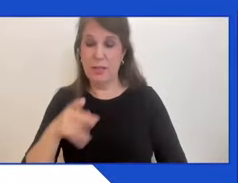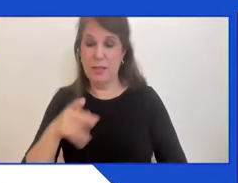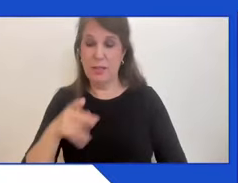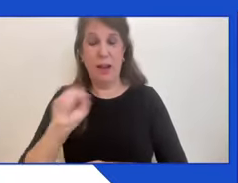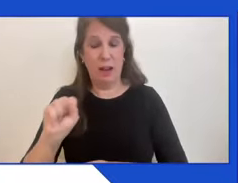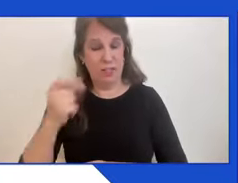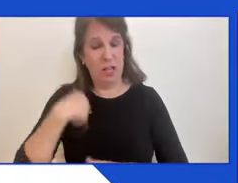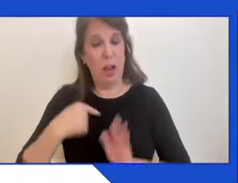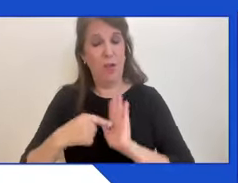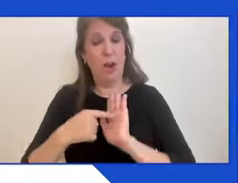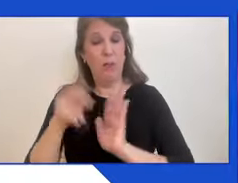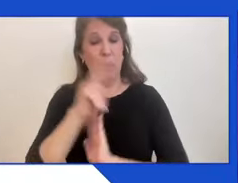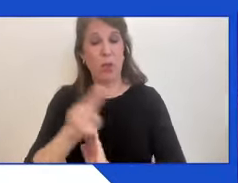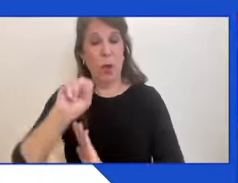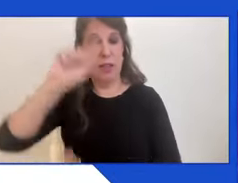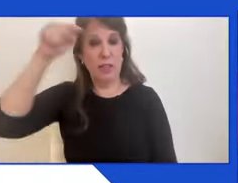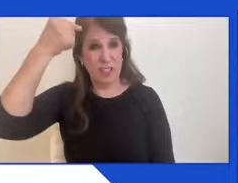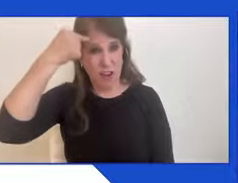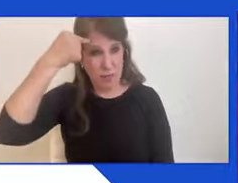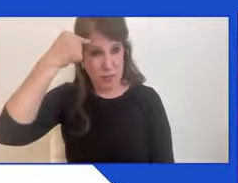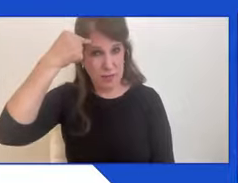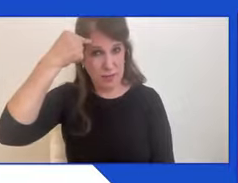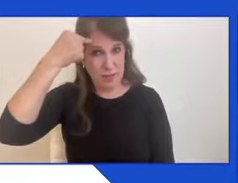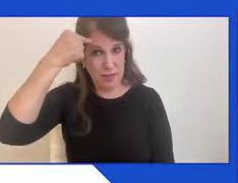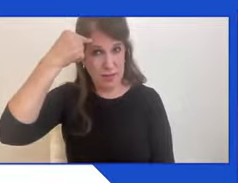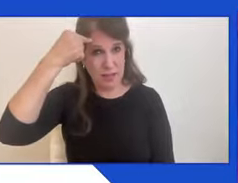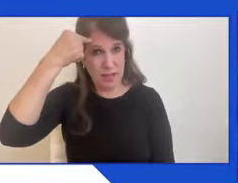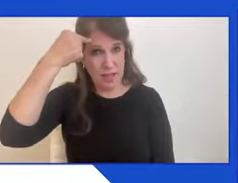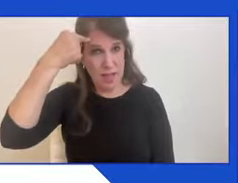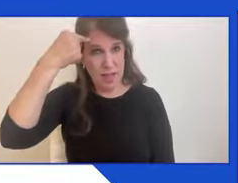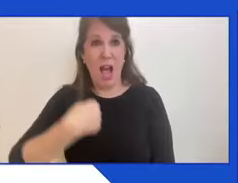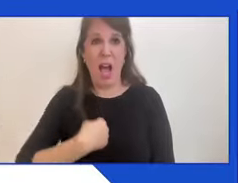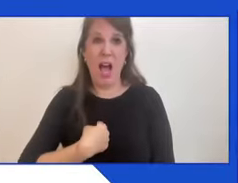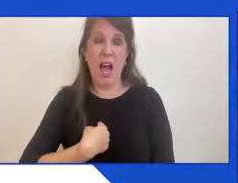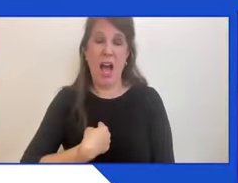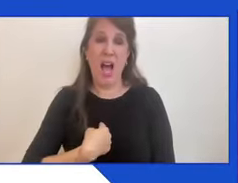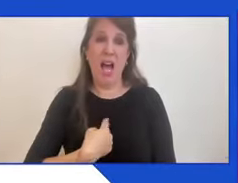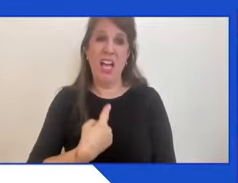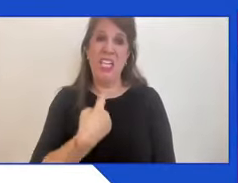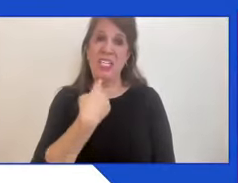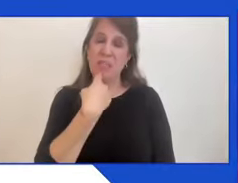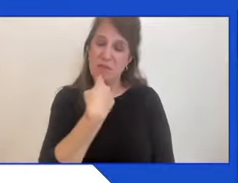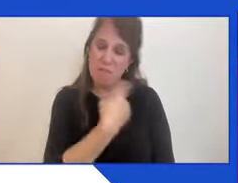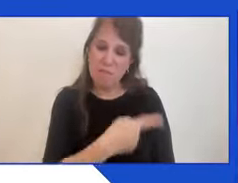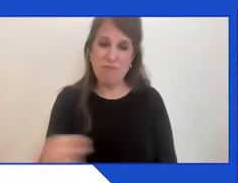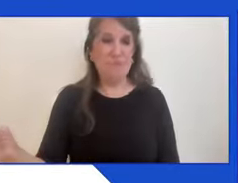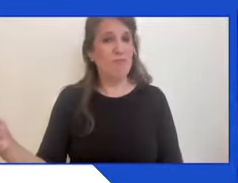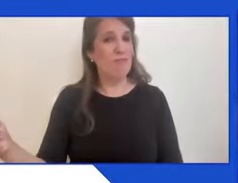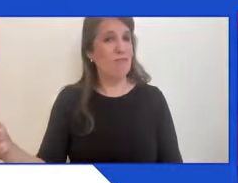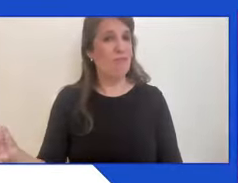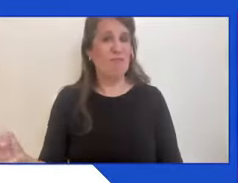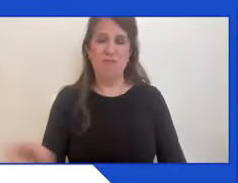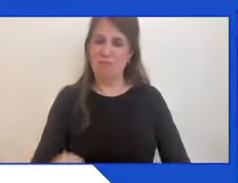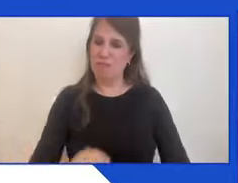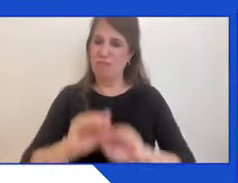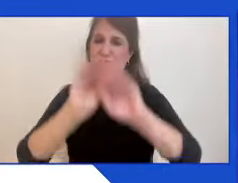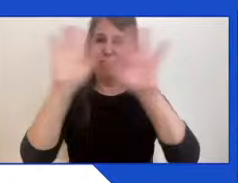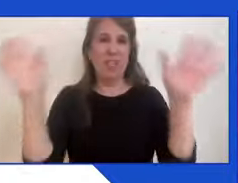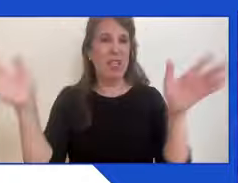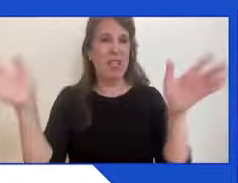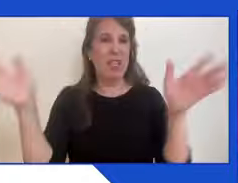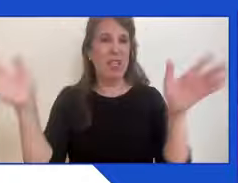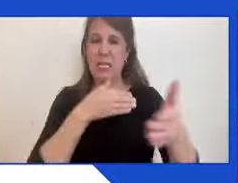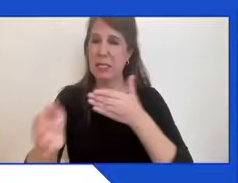States government, I can tell you without hesitation, regardless of party or